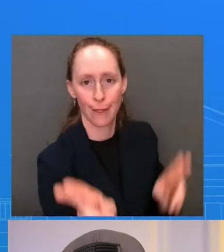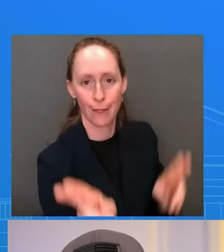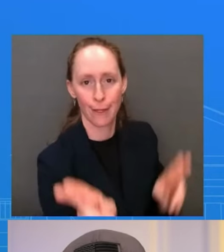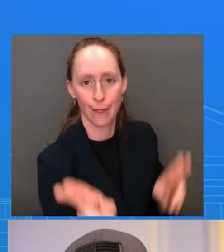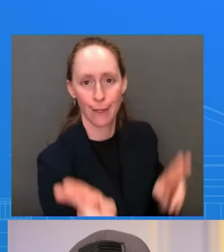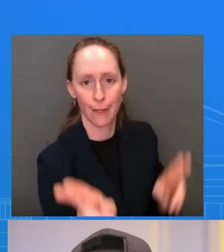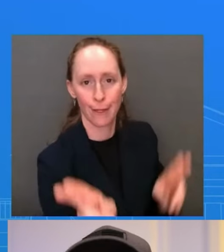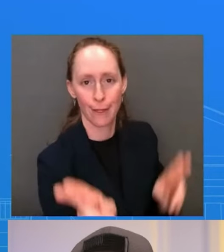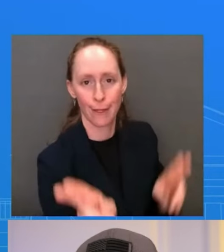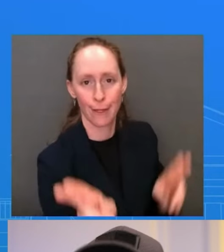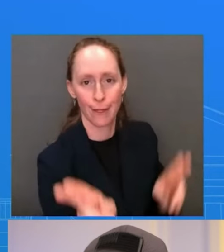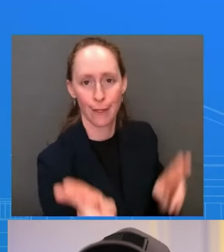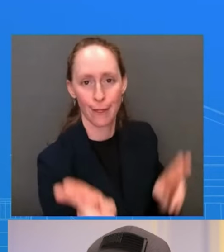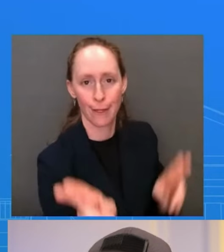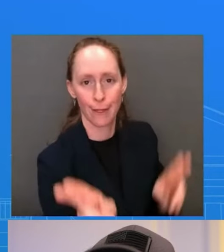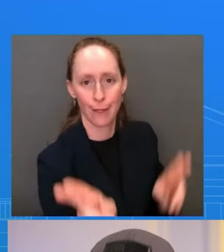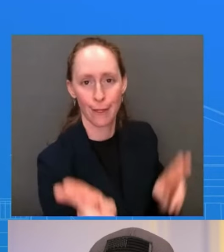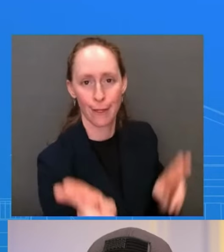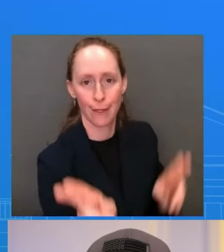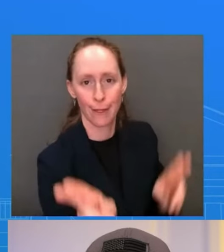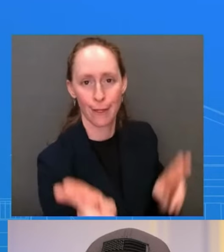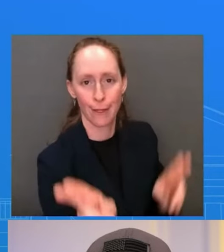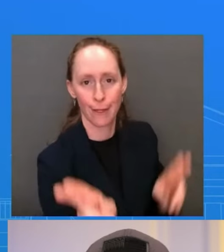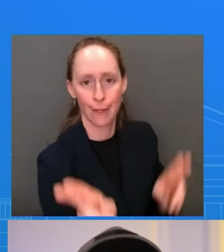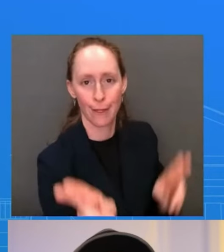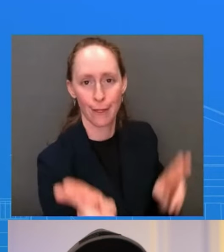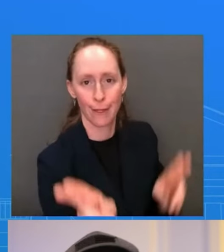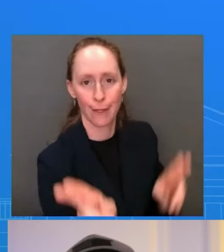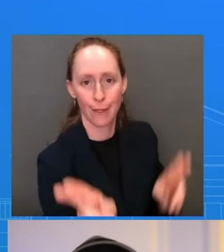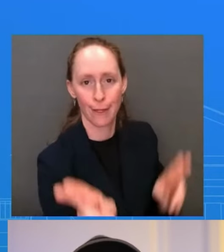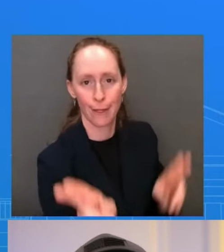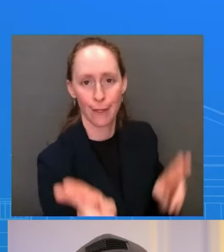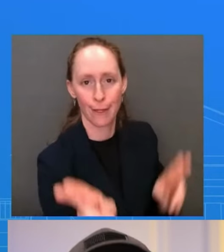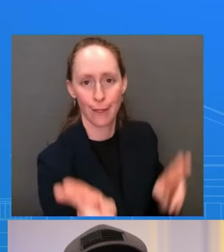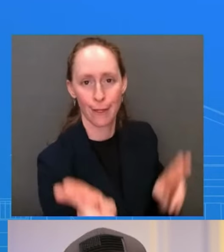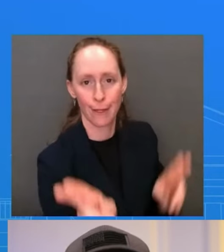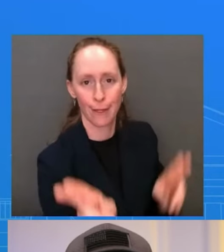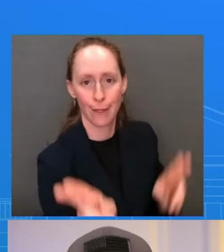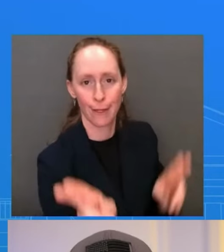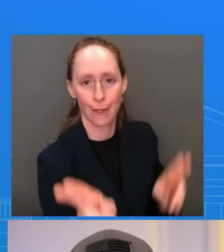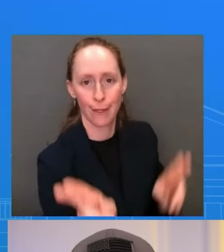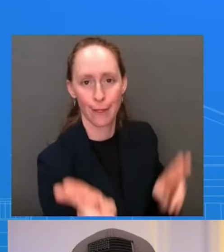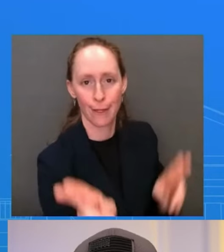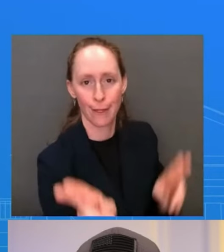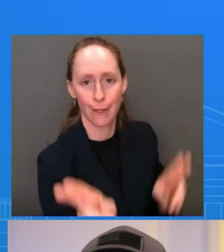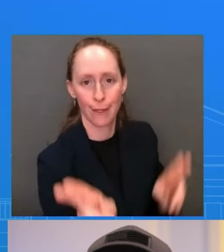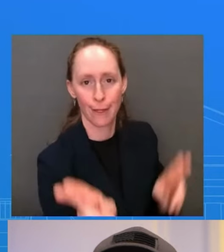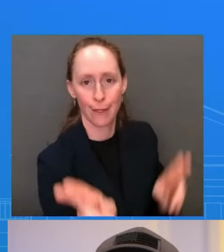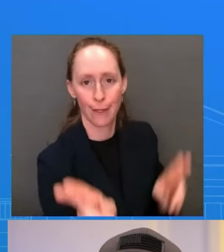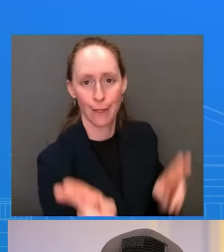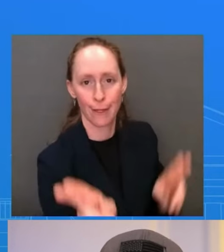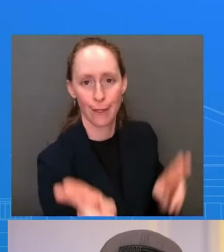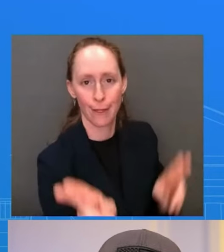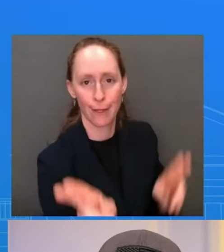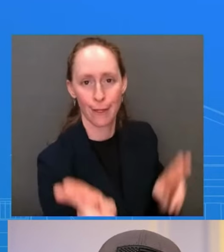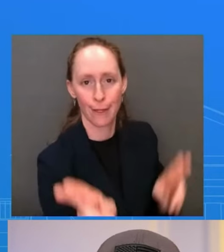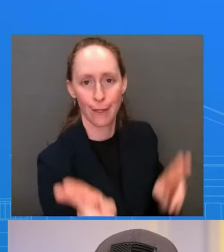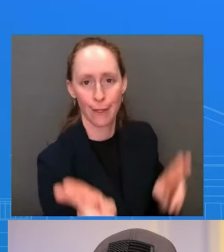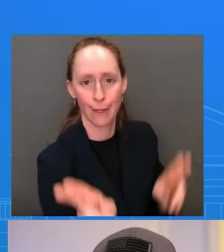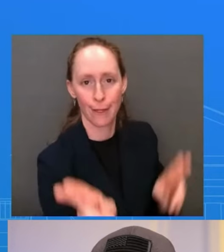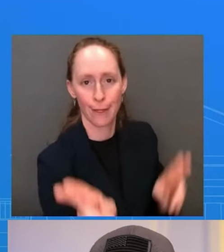in. That one right there is crazy, right? Hey, you know, what job is he looking to finish? You don't even know as the